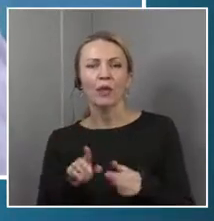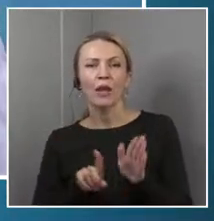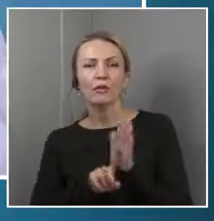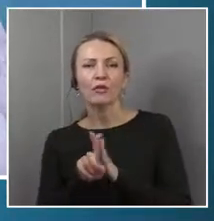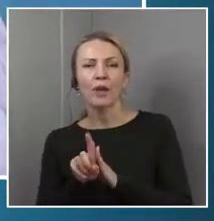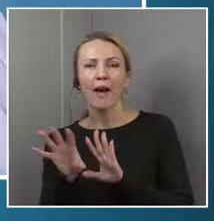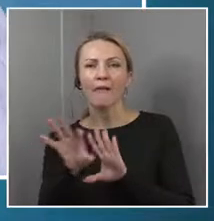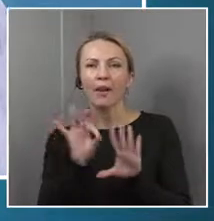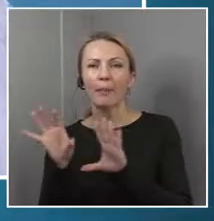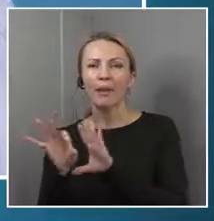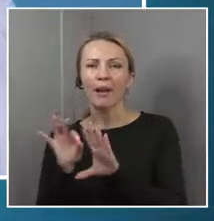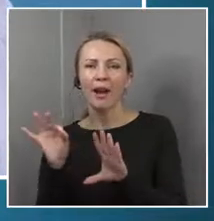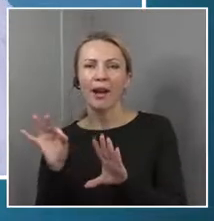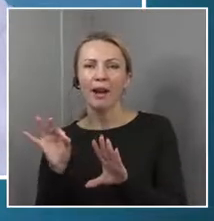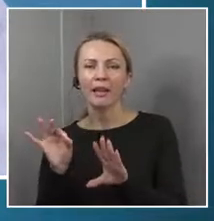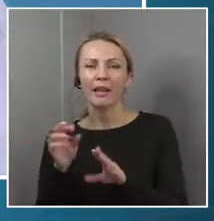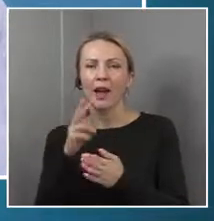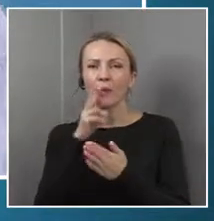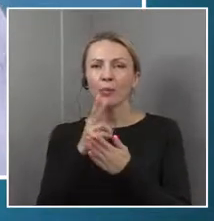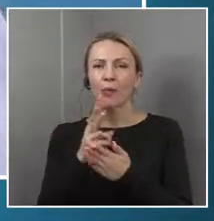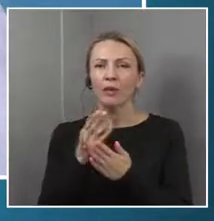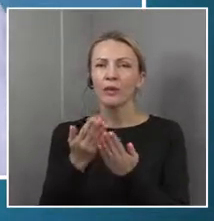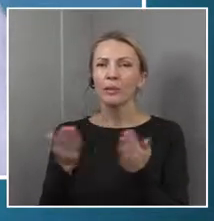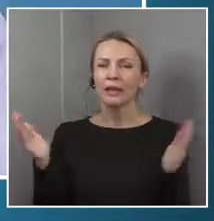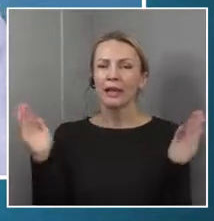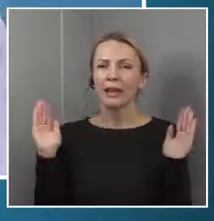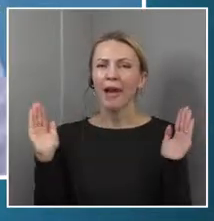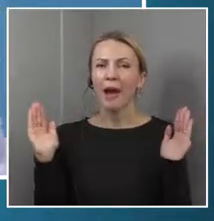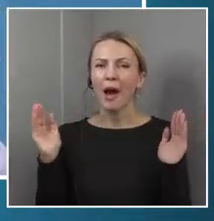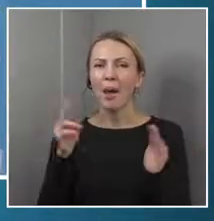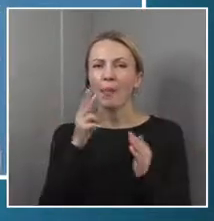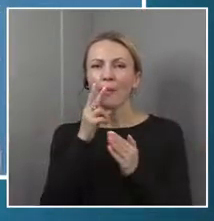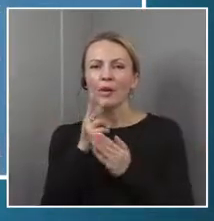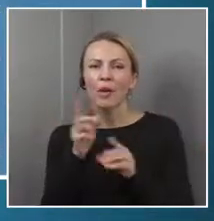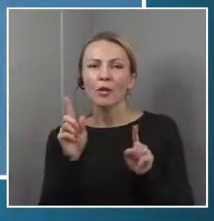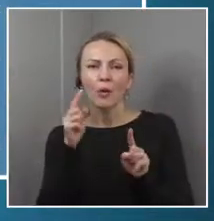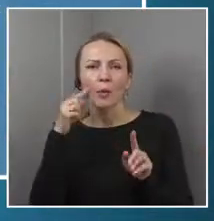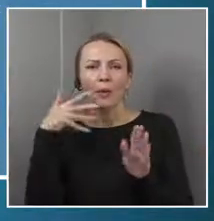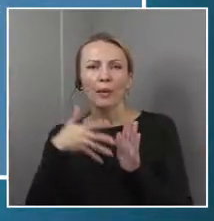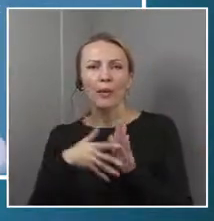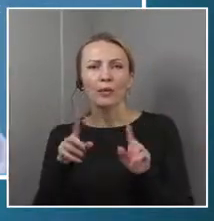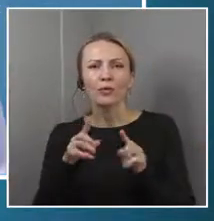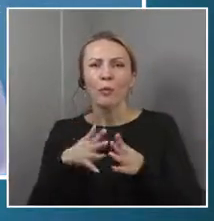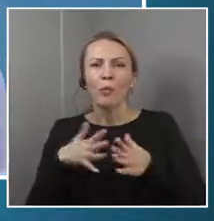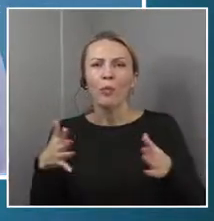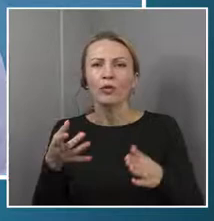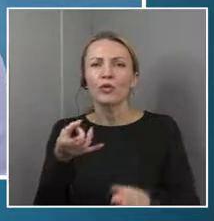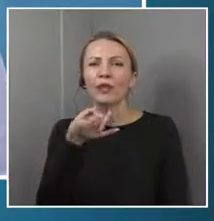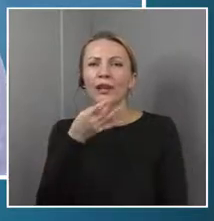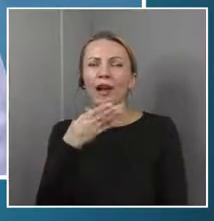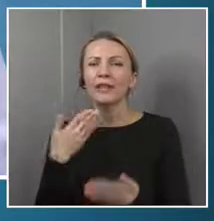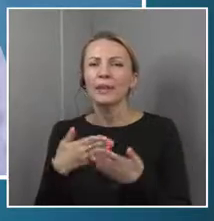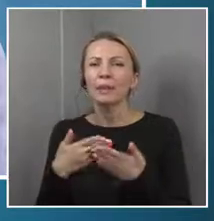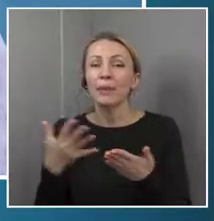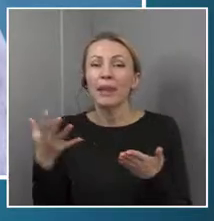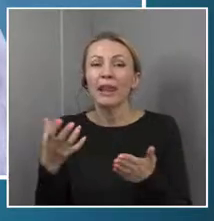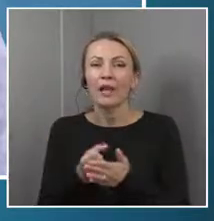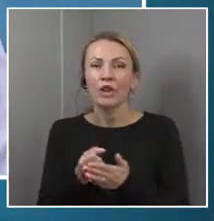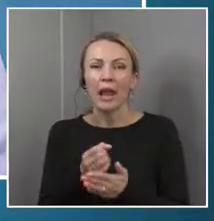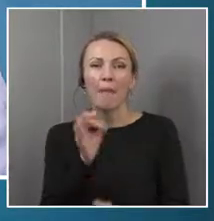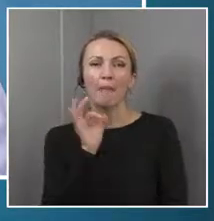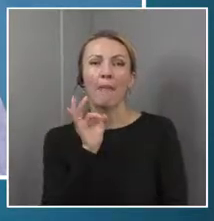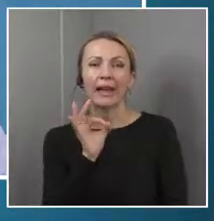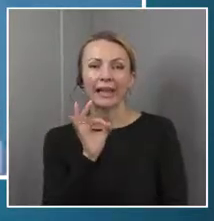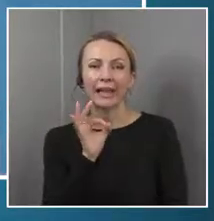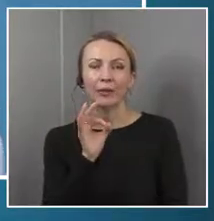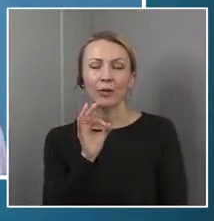your in the world. You can select. Maybe you find a coin, yeah. And this is a cool example, yeah.